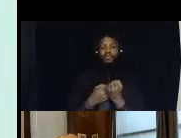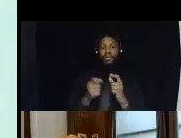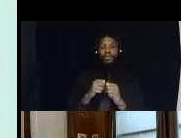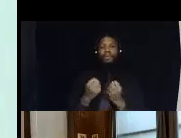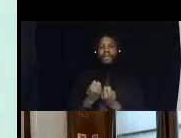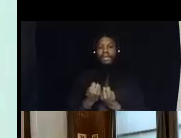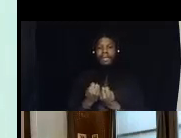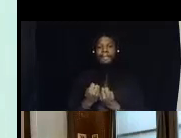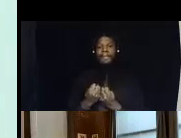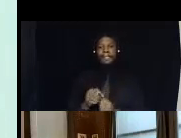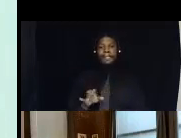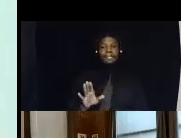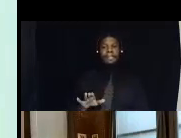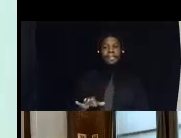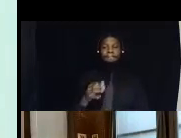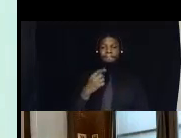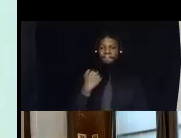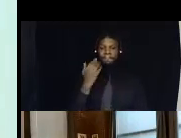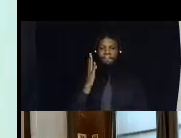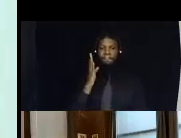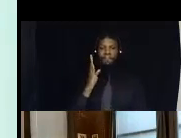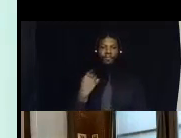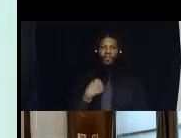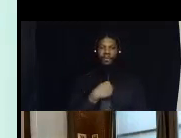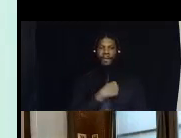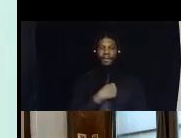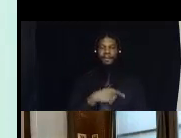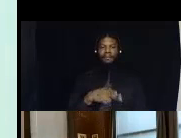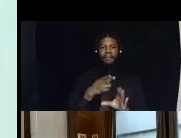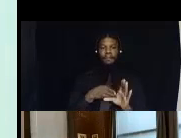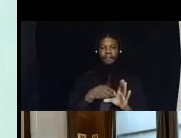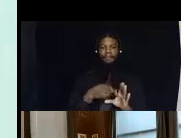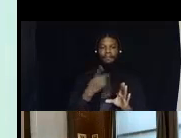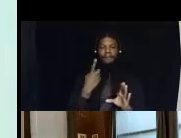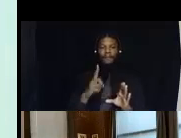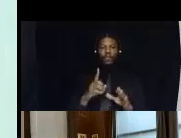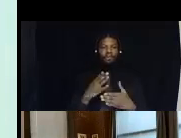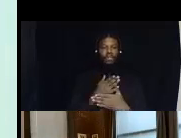team that will need the participants to be able to share